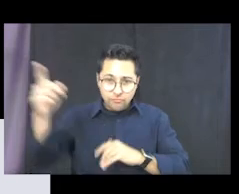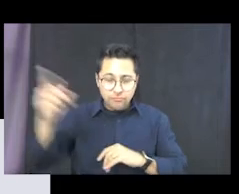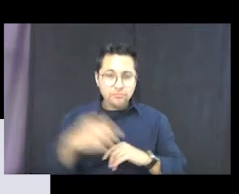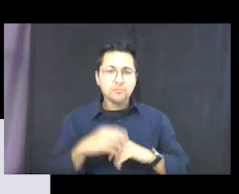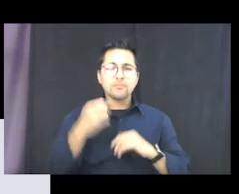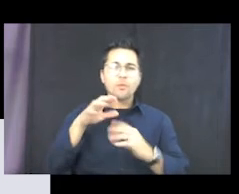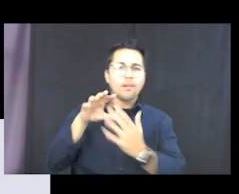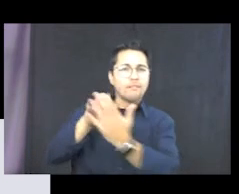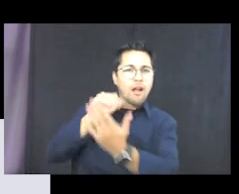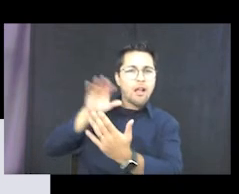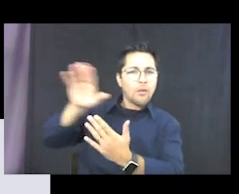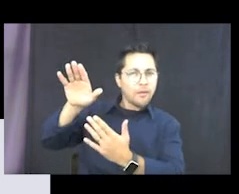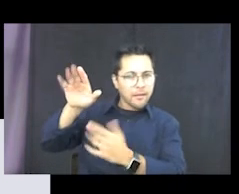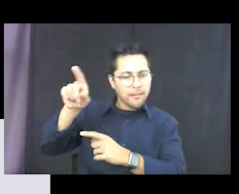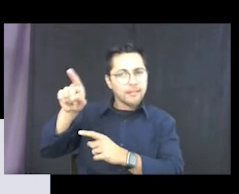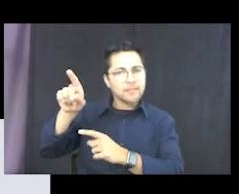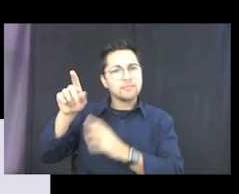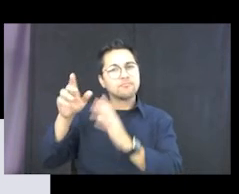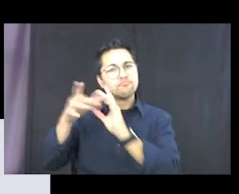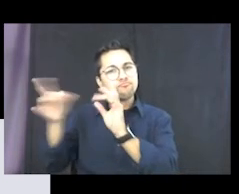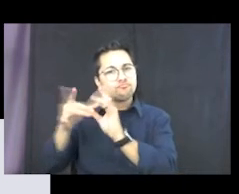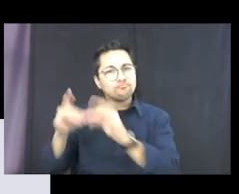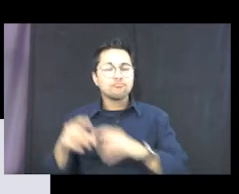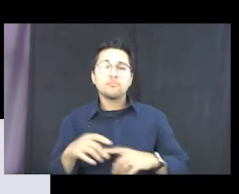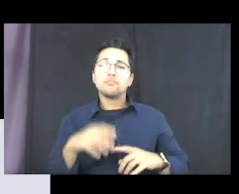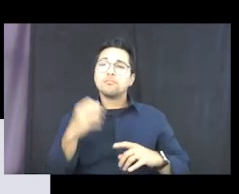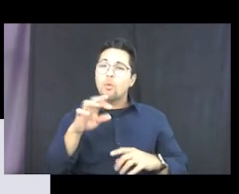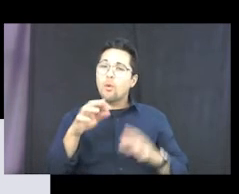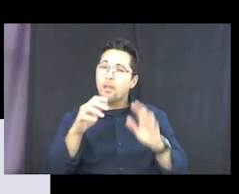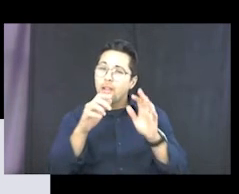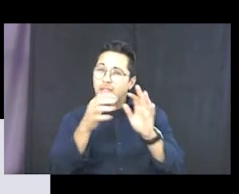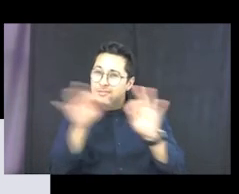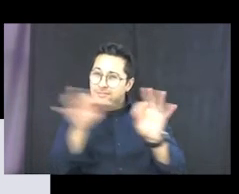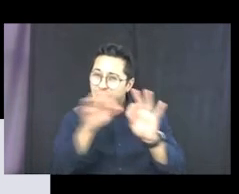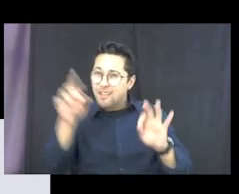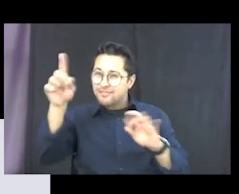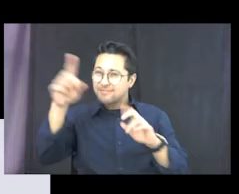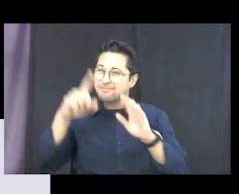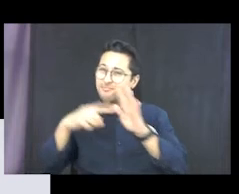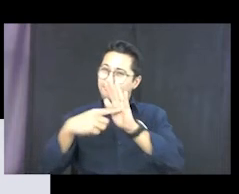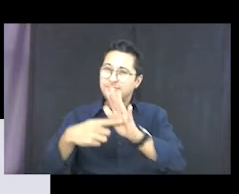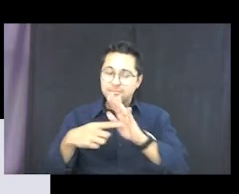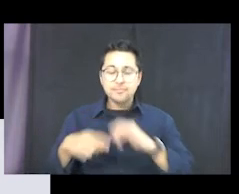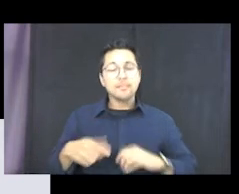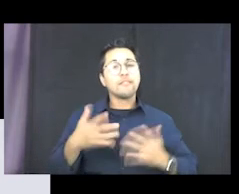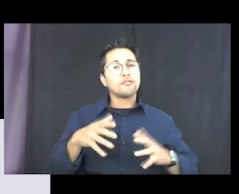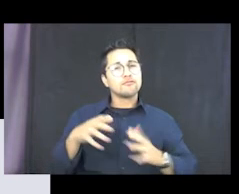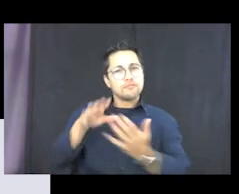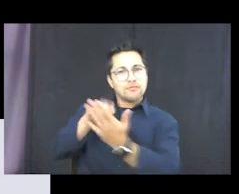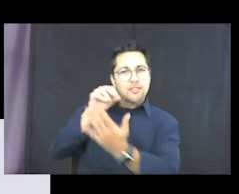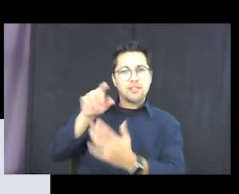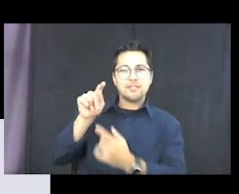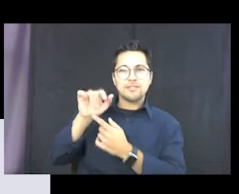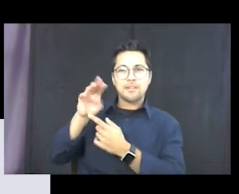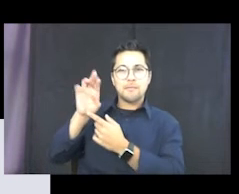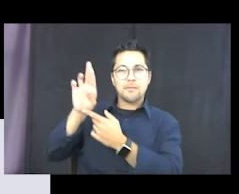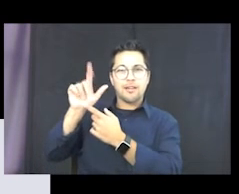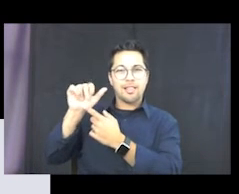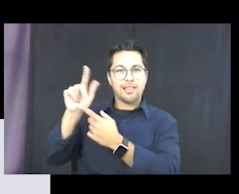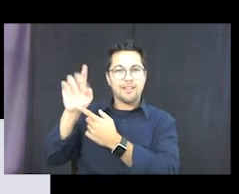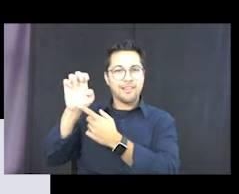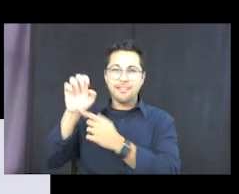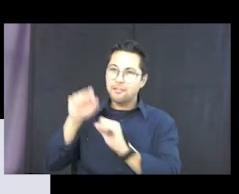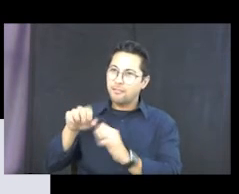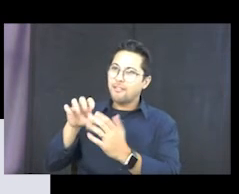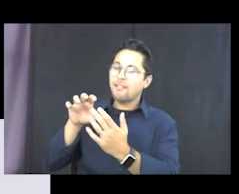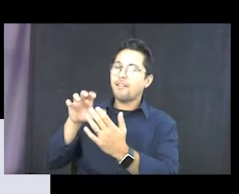from the instructor talking or the text that was shown on the screen. Once we learned what a Timberlake was, we could call